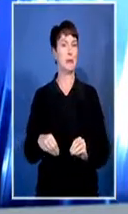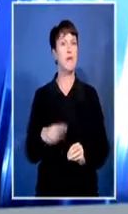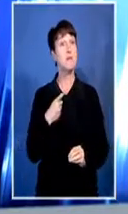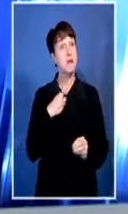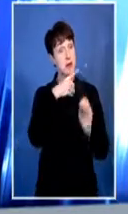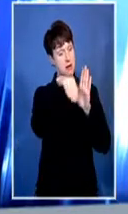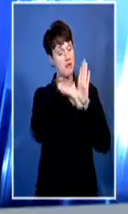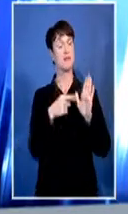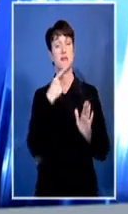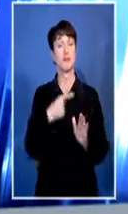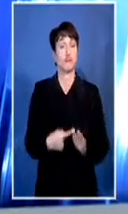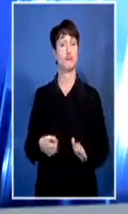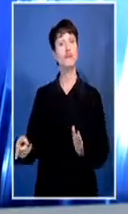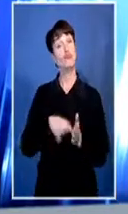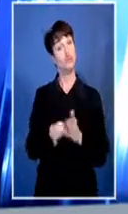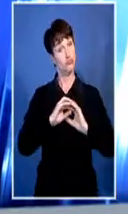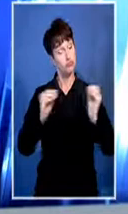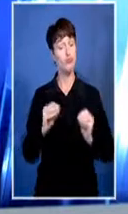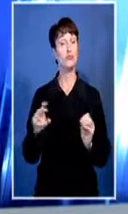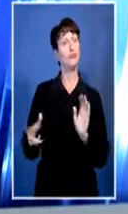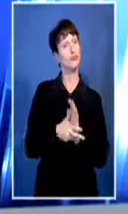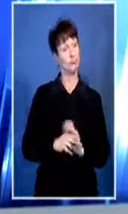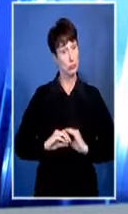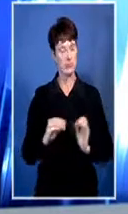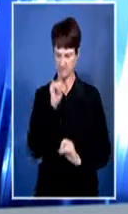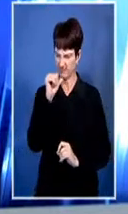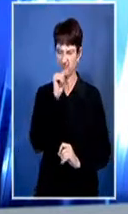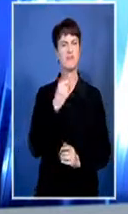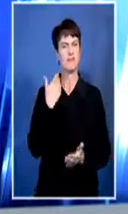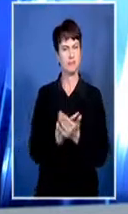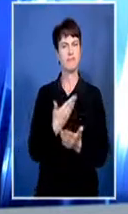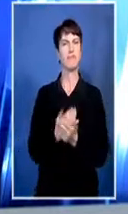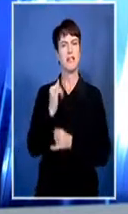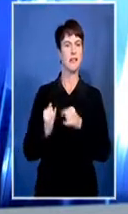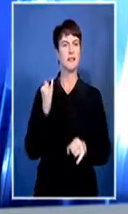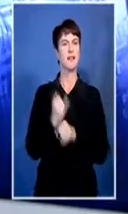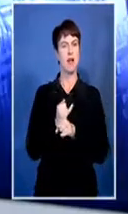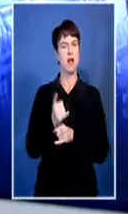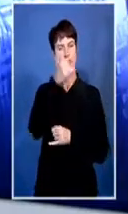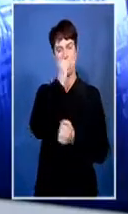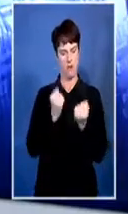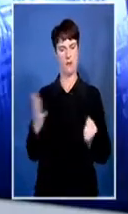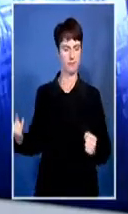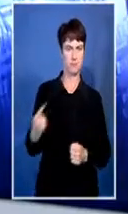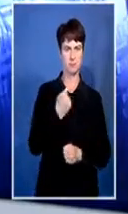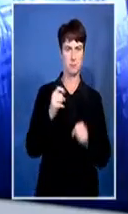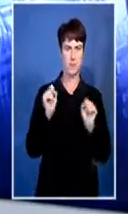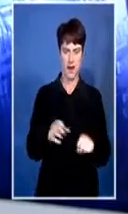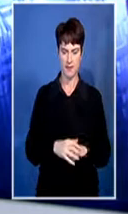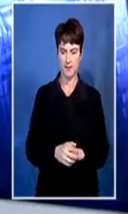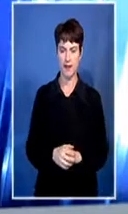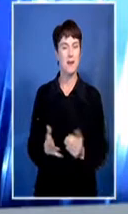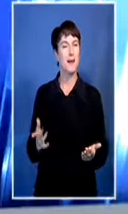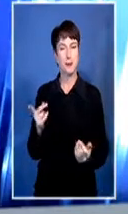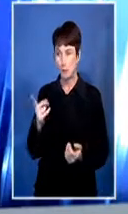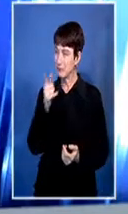states to be brought before the court in the case that international crimes or crimes against humanity have been committed. Now, you've said this is a long time coming,